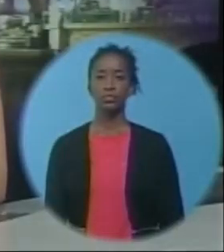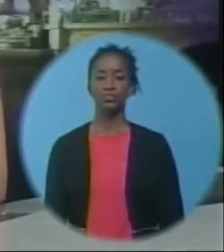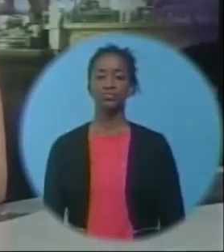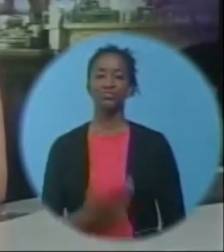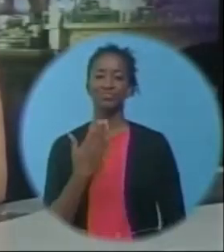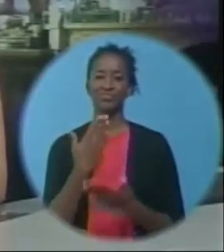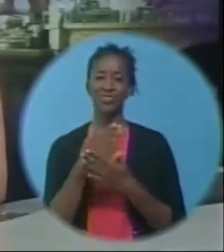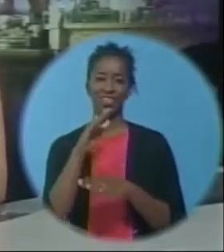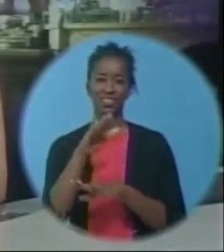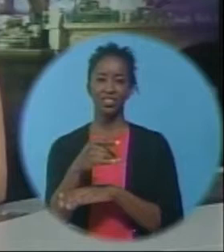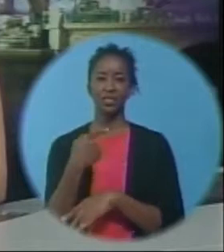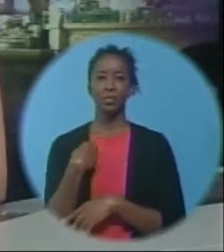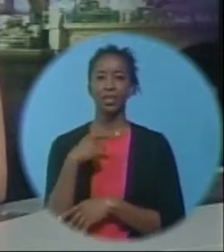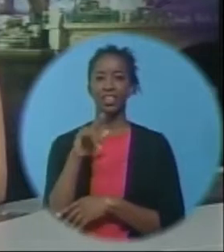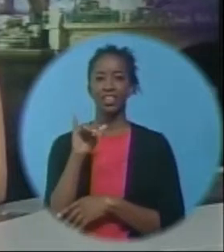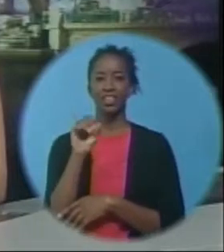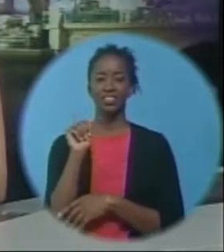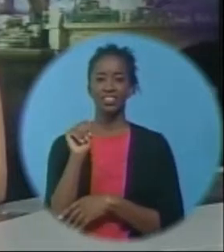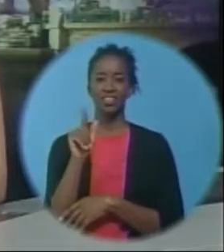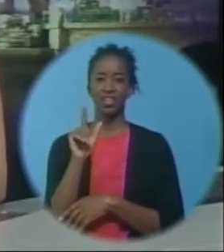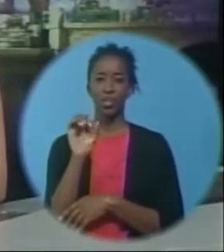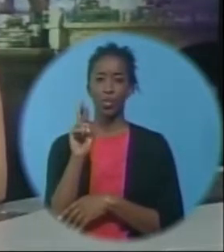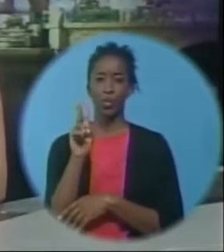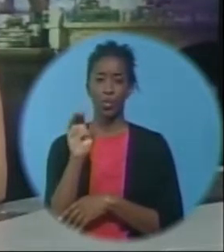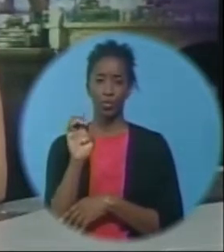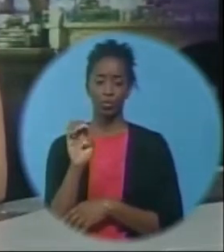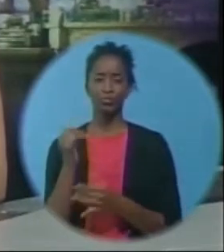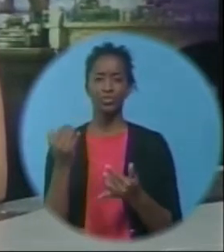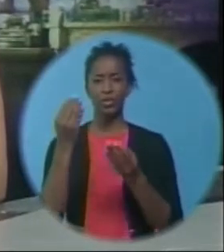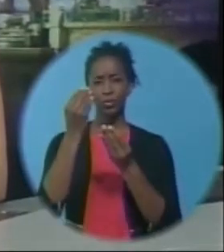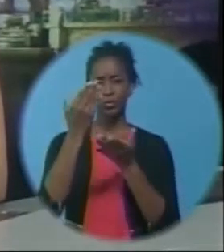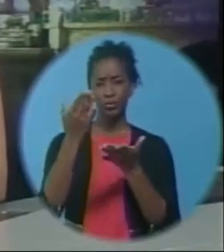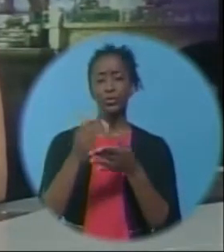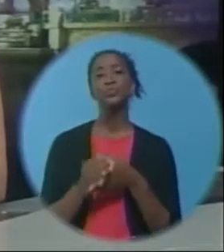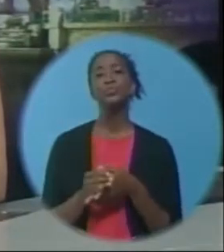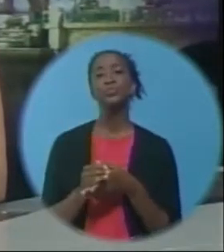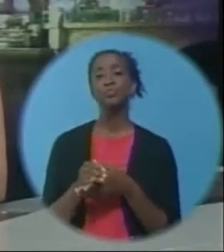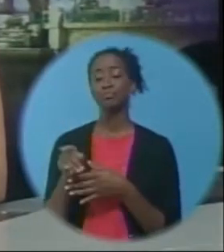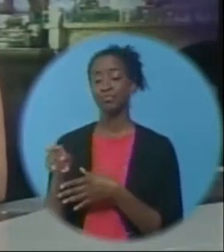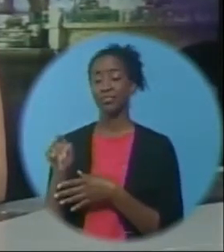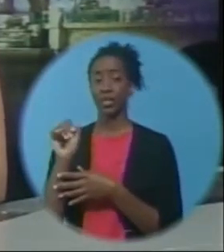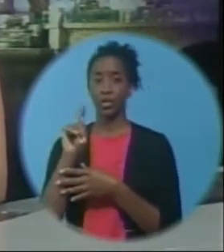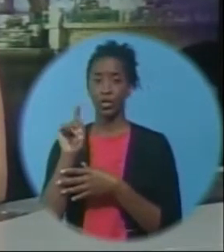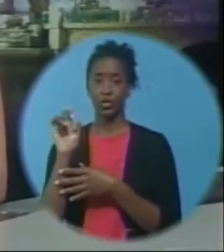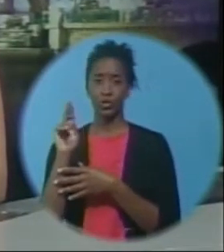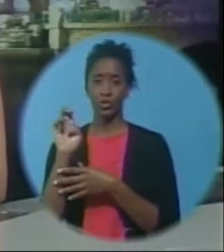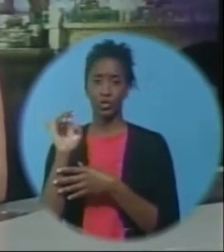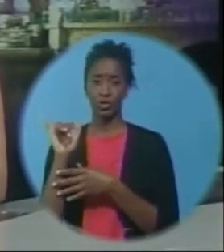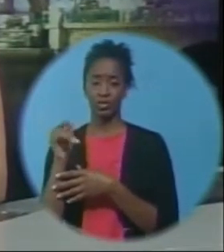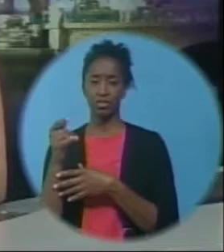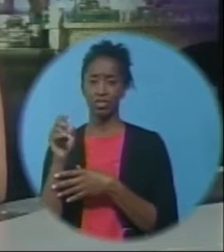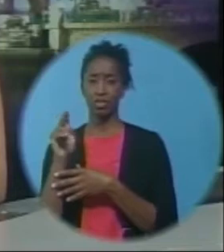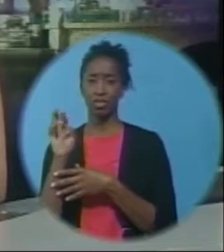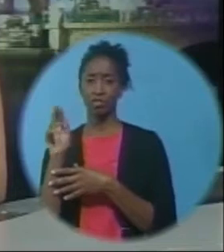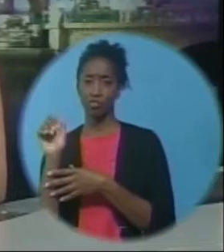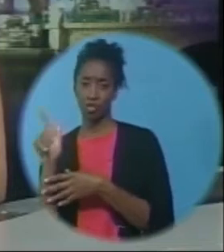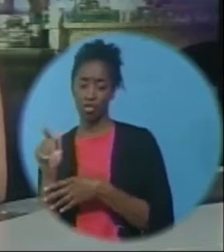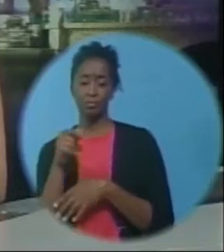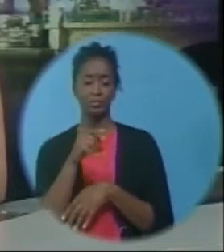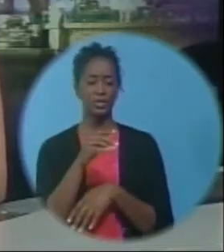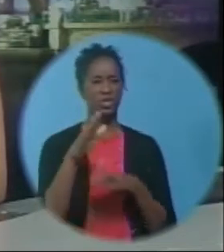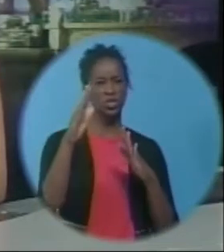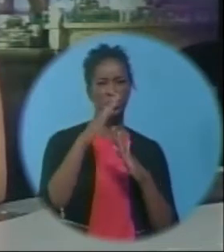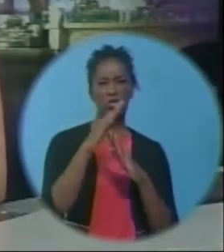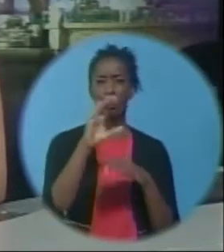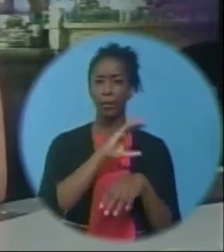And a very good evening to you. I'm Lisa Lord, and in our top story at 7, the island's two top law enforcement officials faced the press late